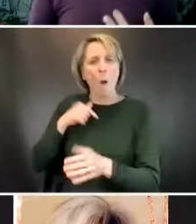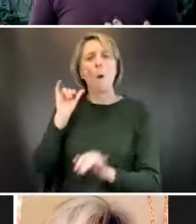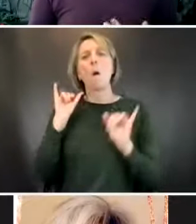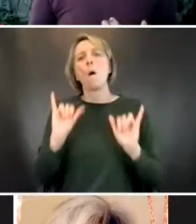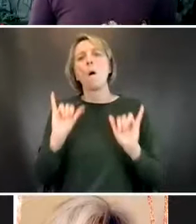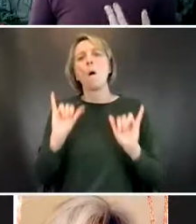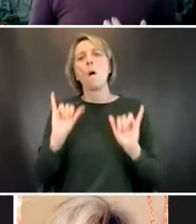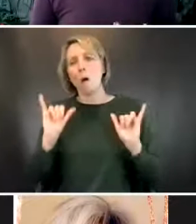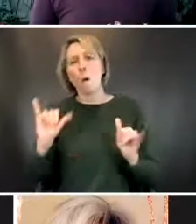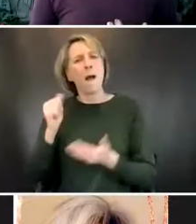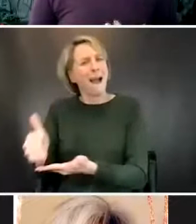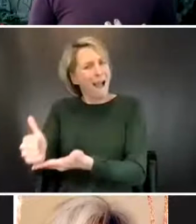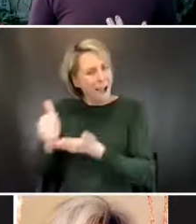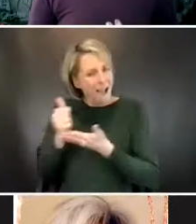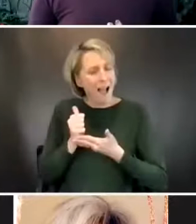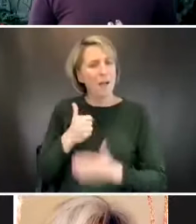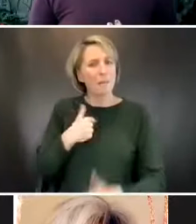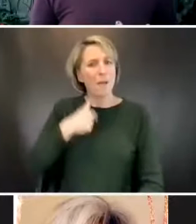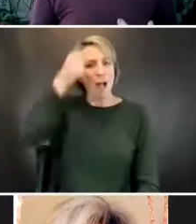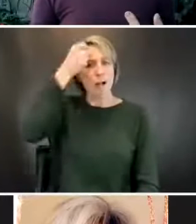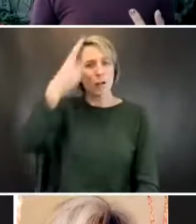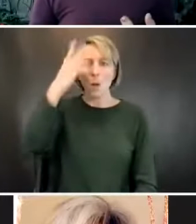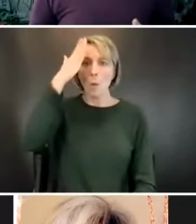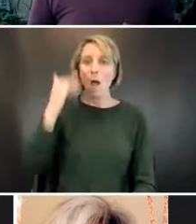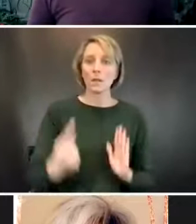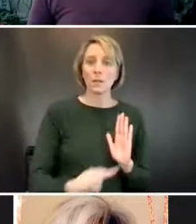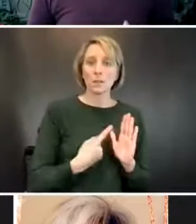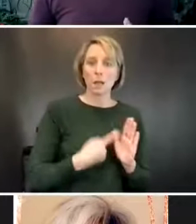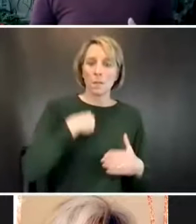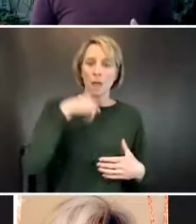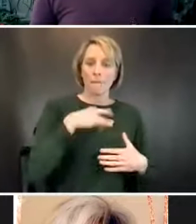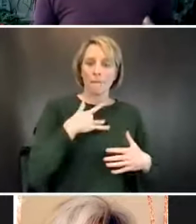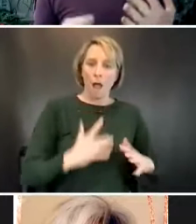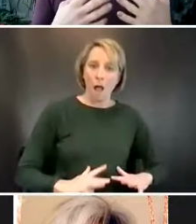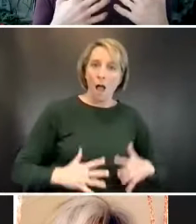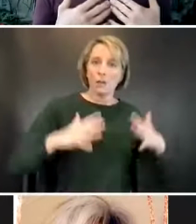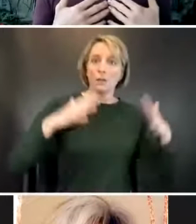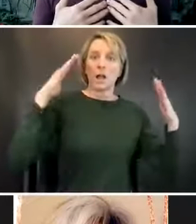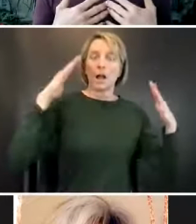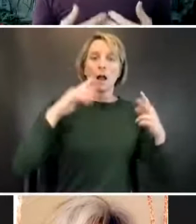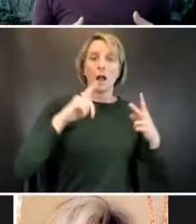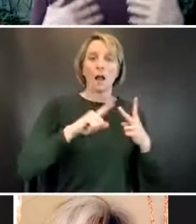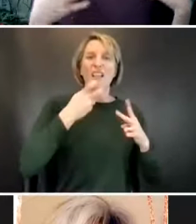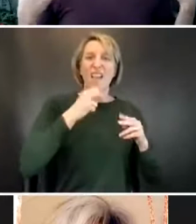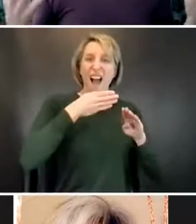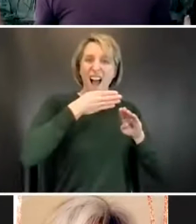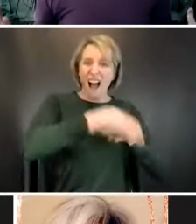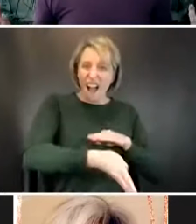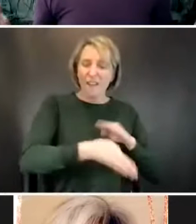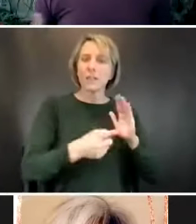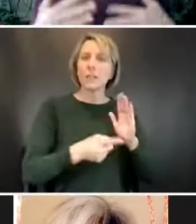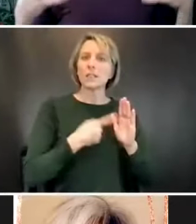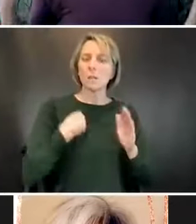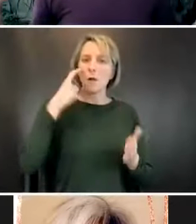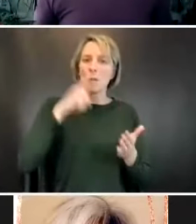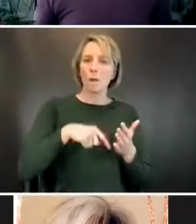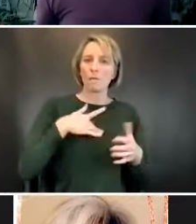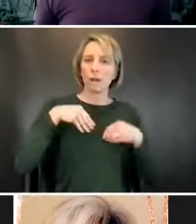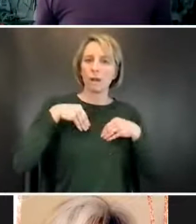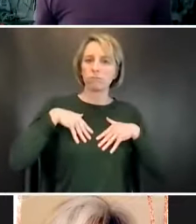the depression that then followed with bouts of anxiety. And it has been something I've used to empower myself, my family,